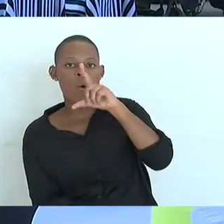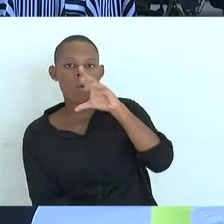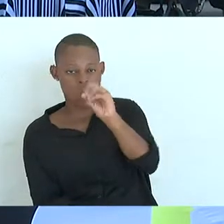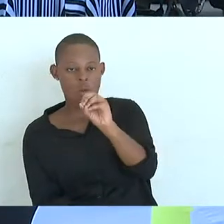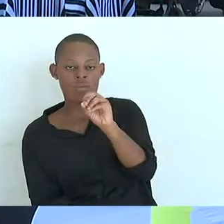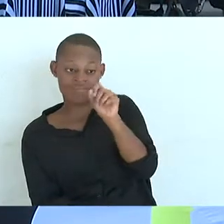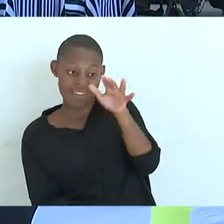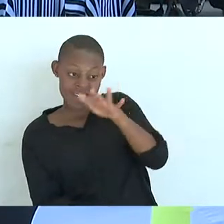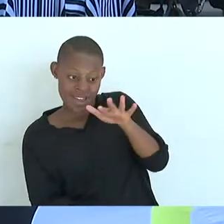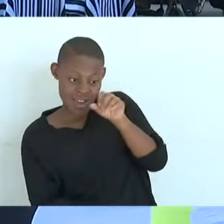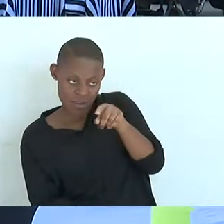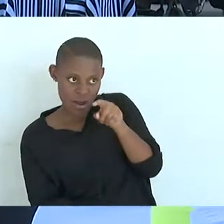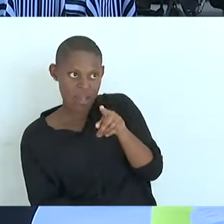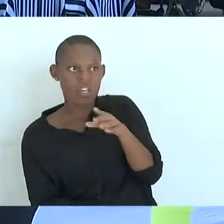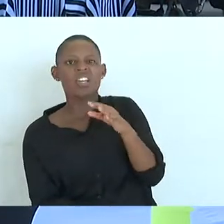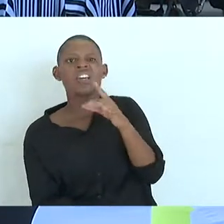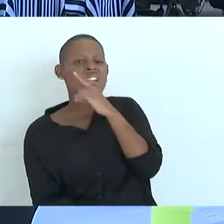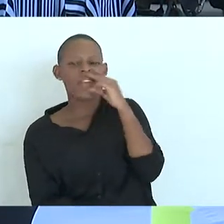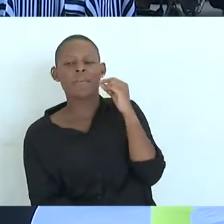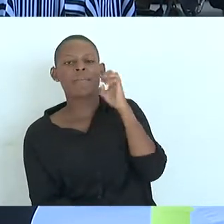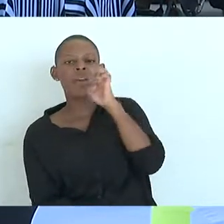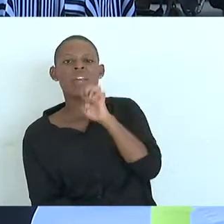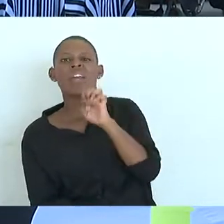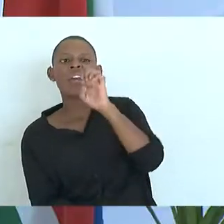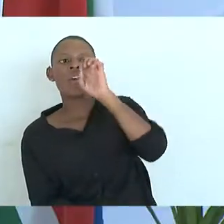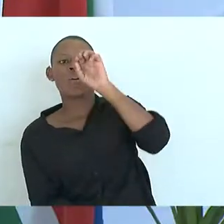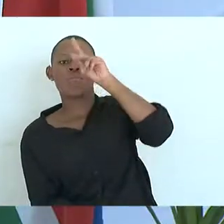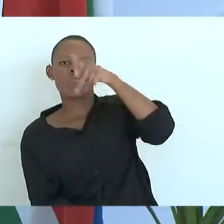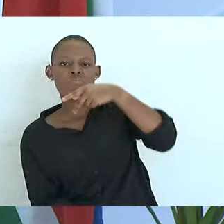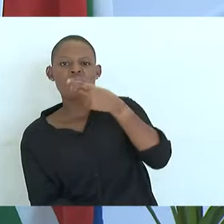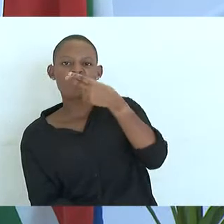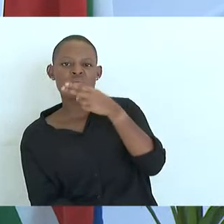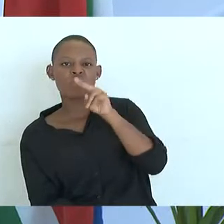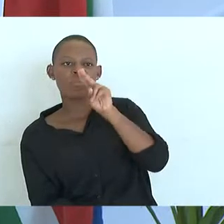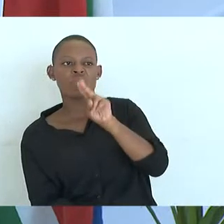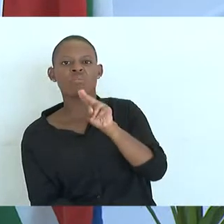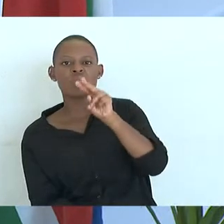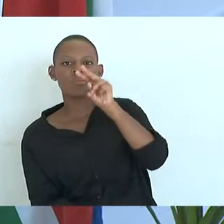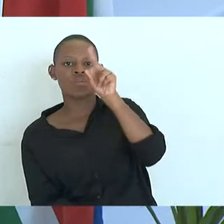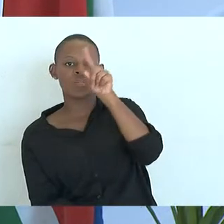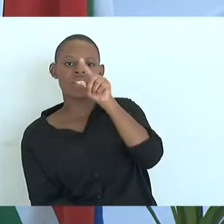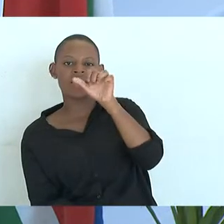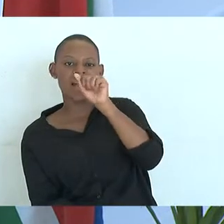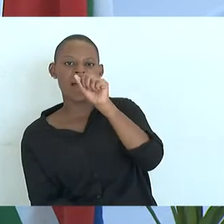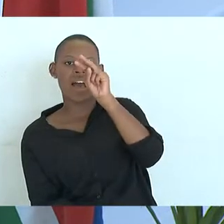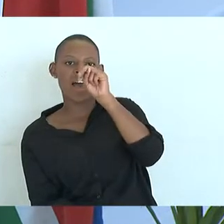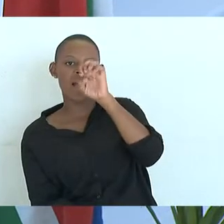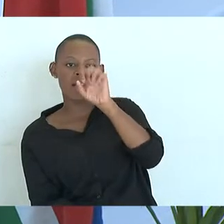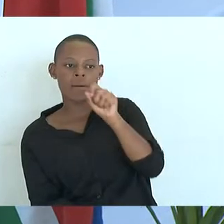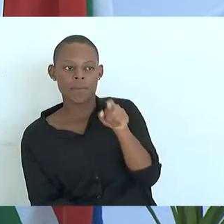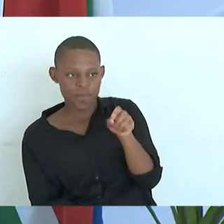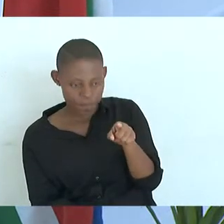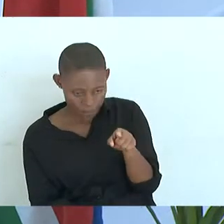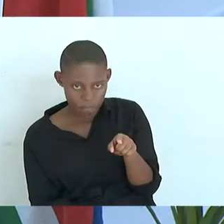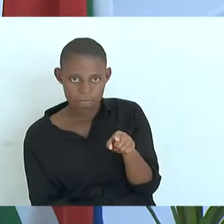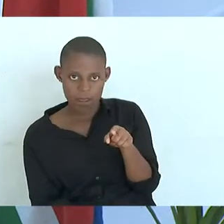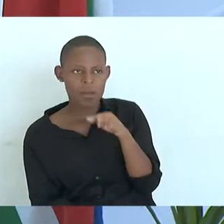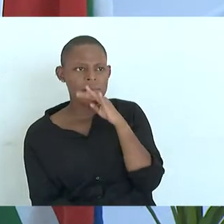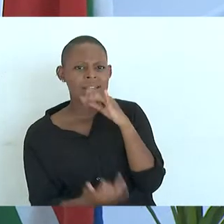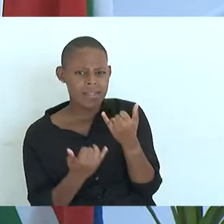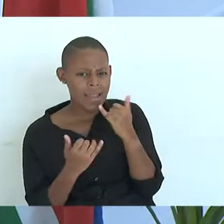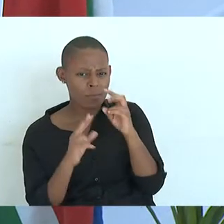Sesingenelele sasawini impela ukuthi hayi ayi-review i-trust. Kunabameli abakhishwe i-ofisi lika